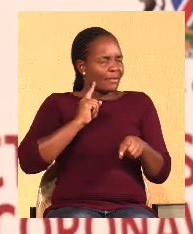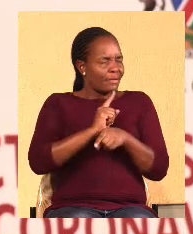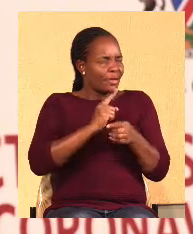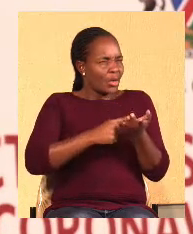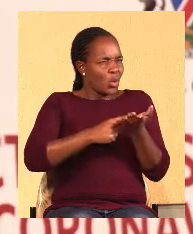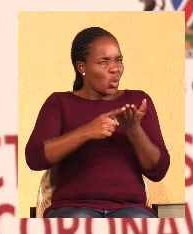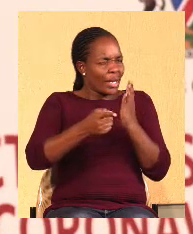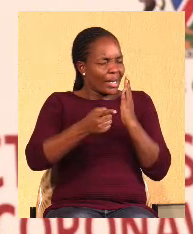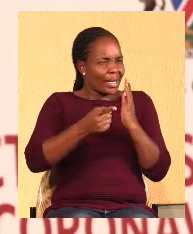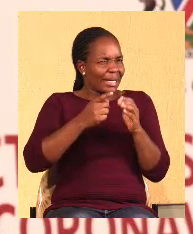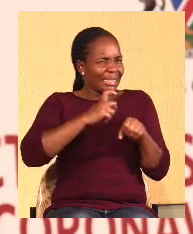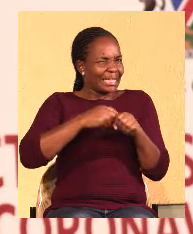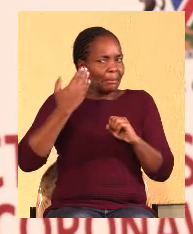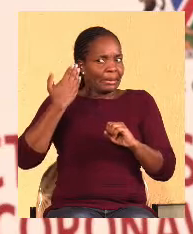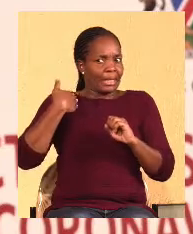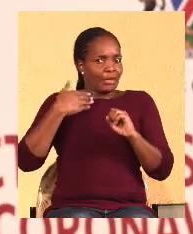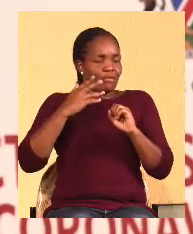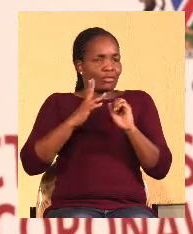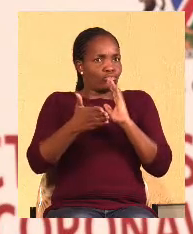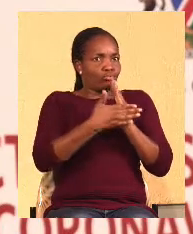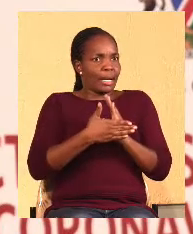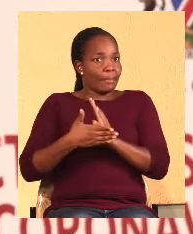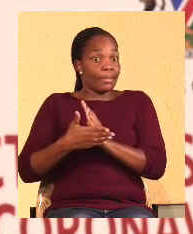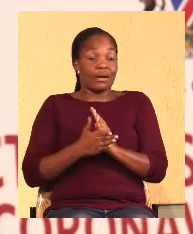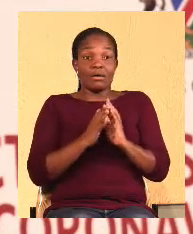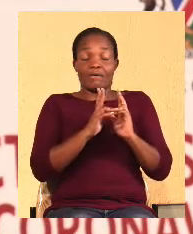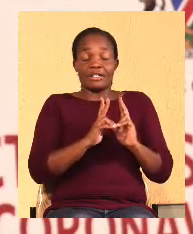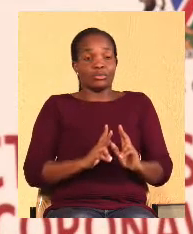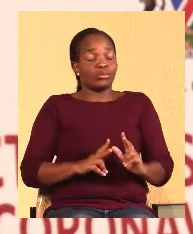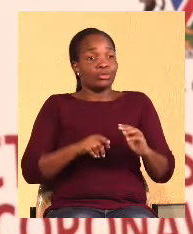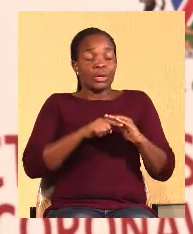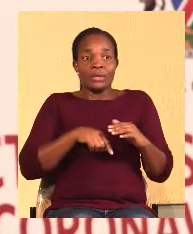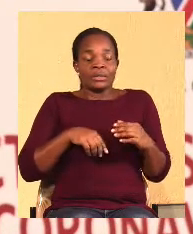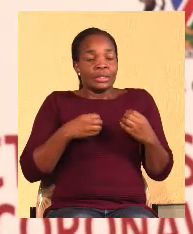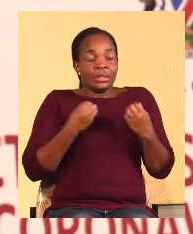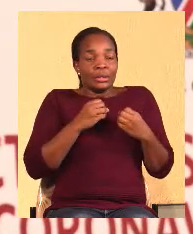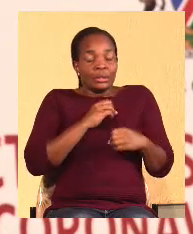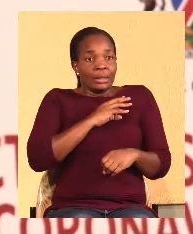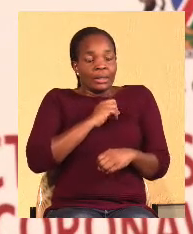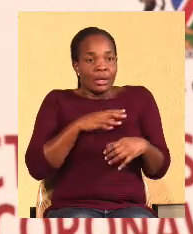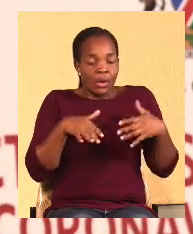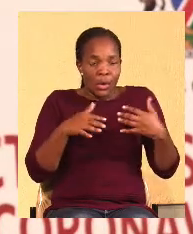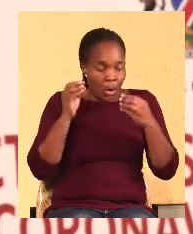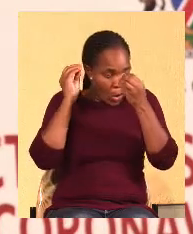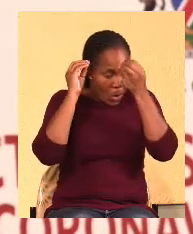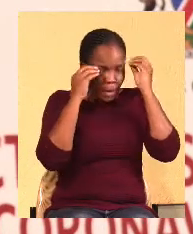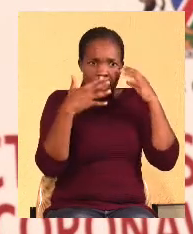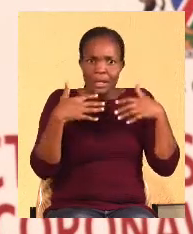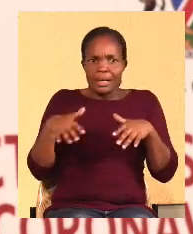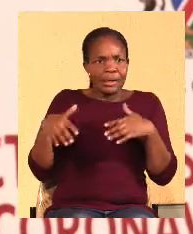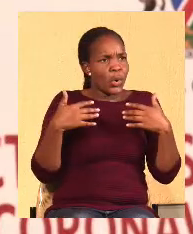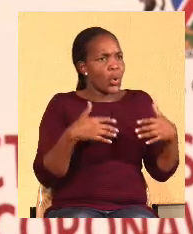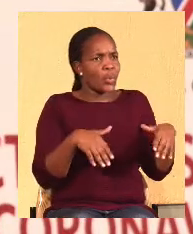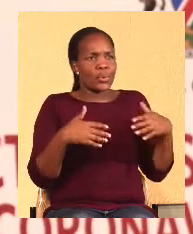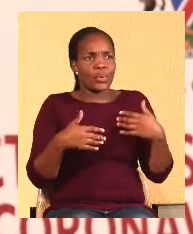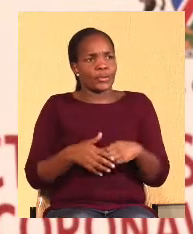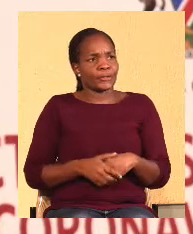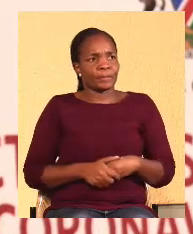the country was in a panic mode, and we were receiving between 15